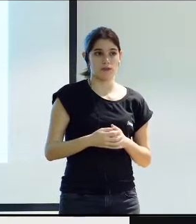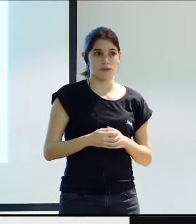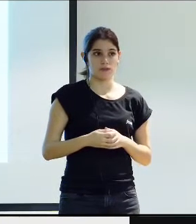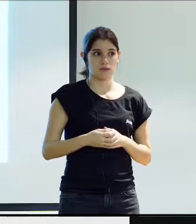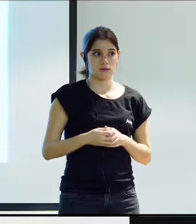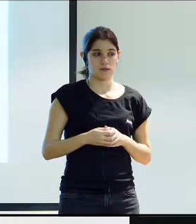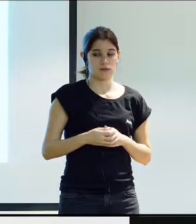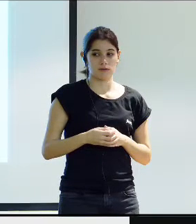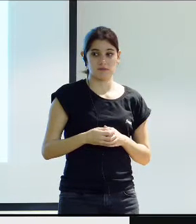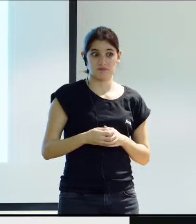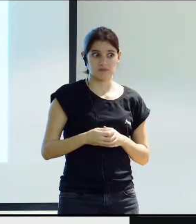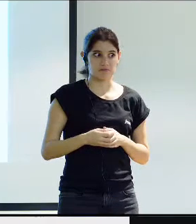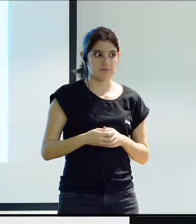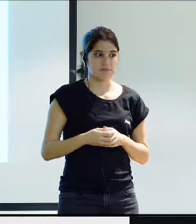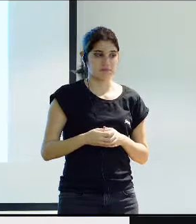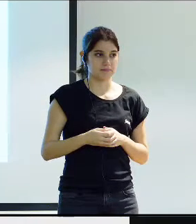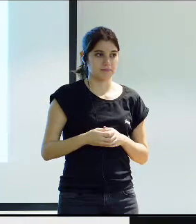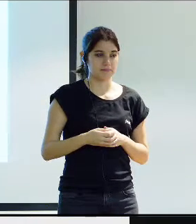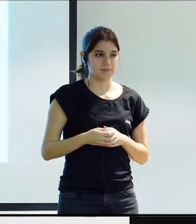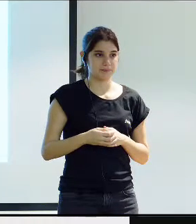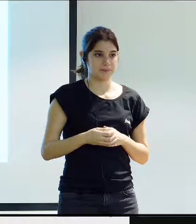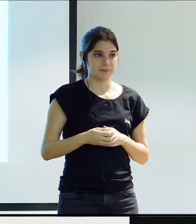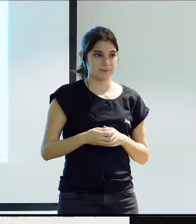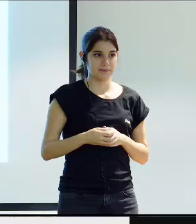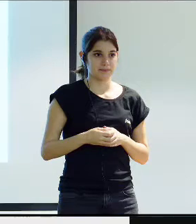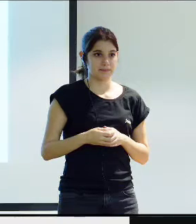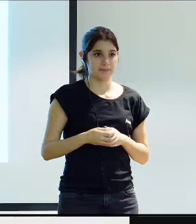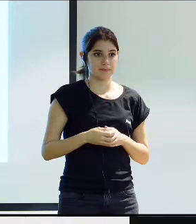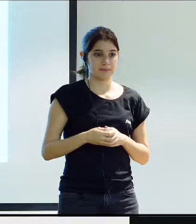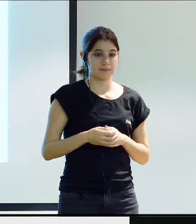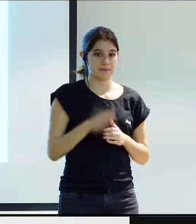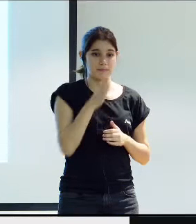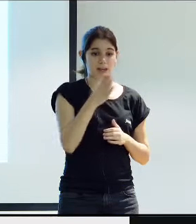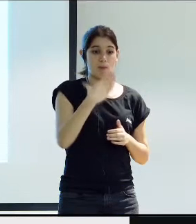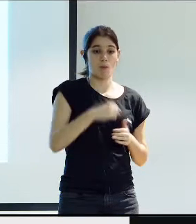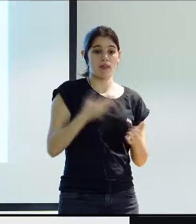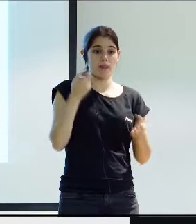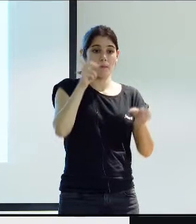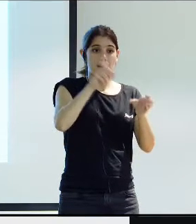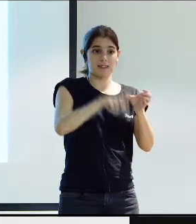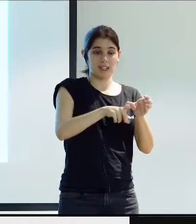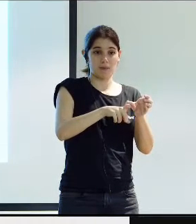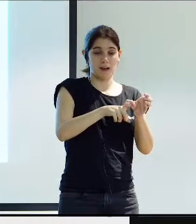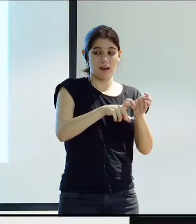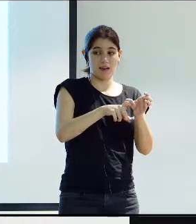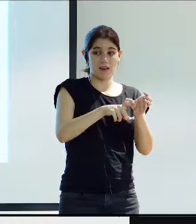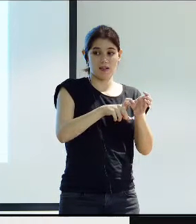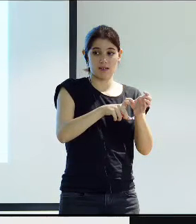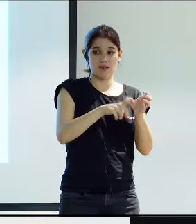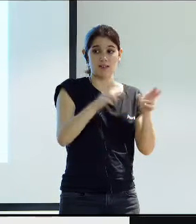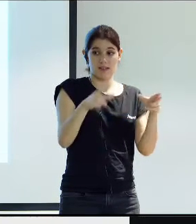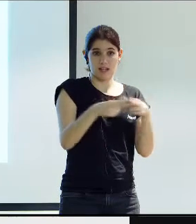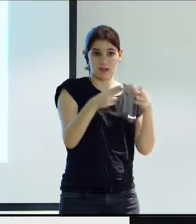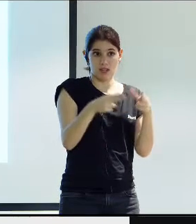And to be able to participate in the community, you have to have access to